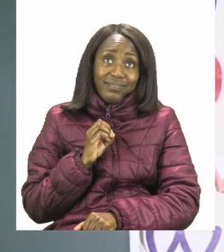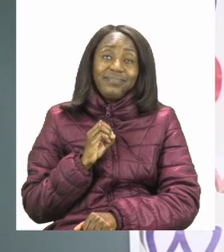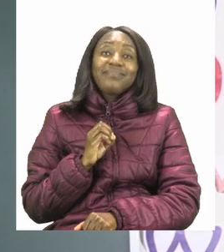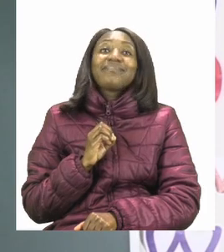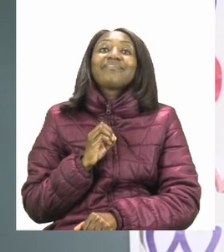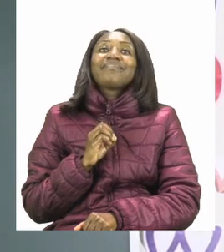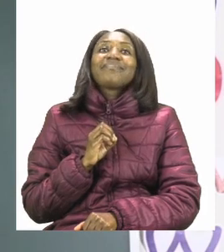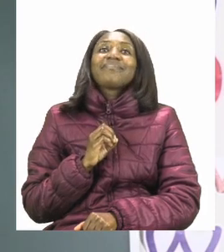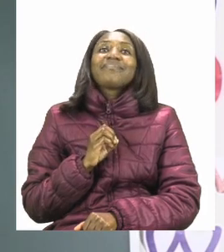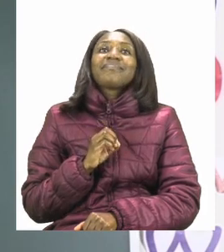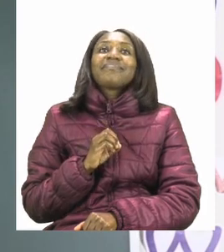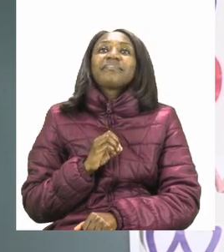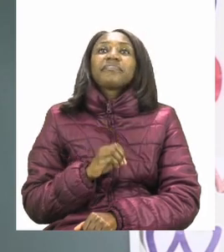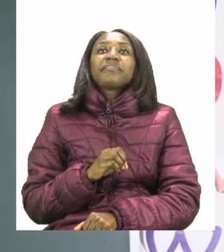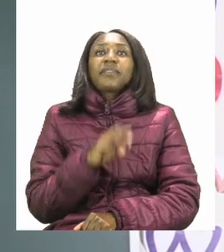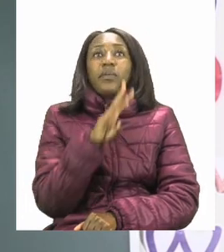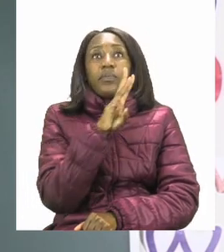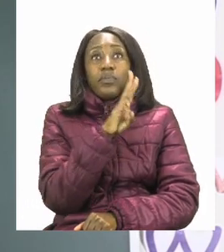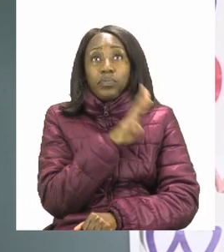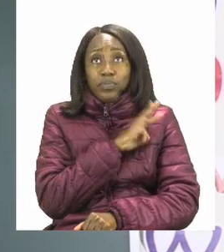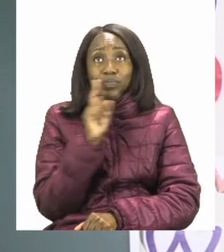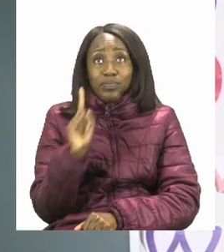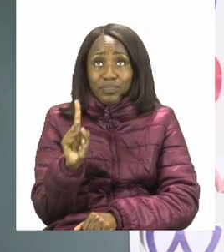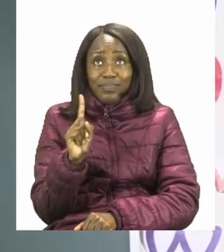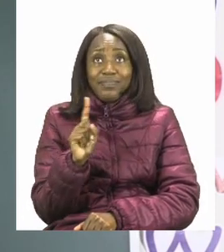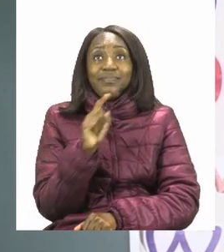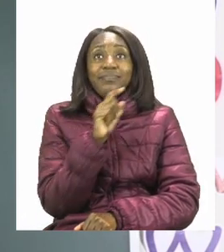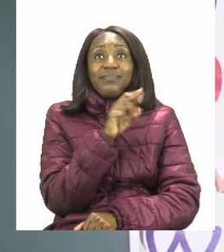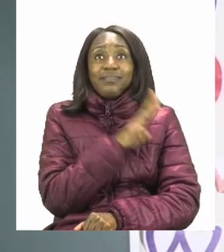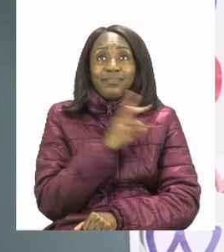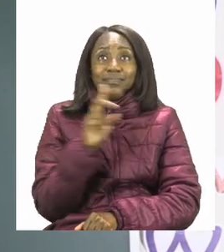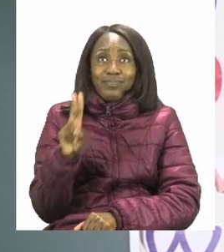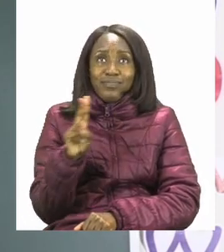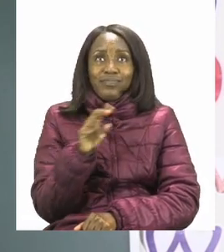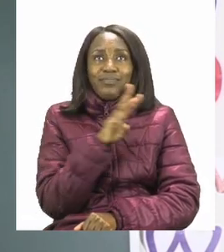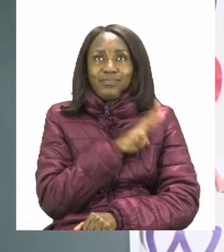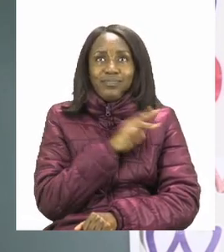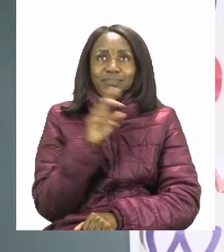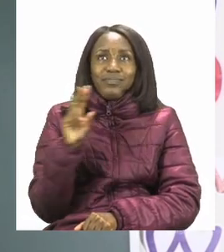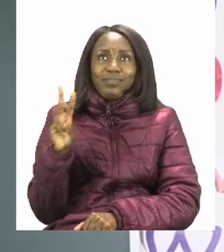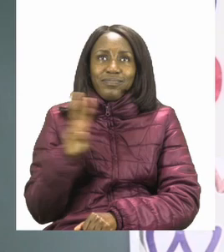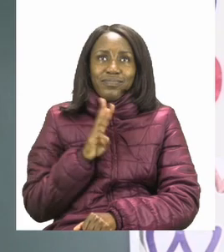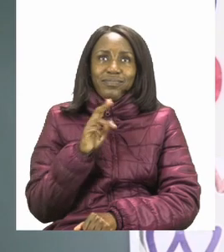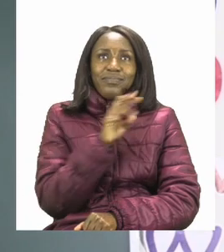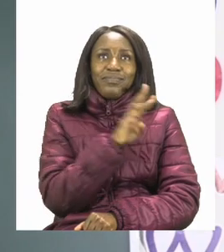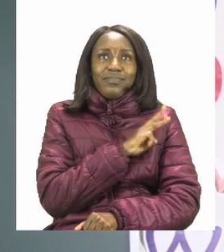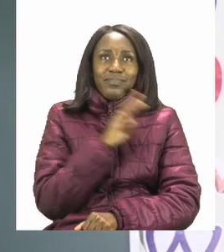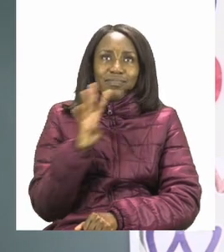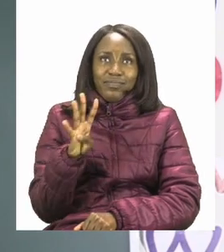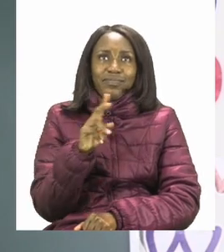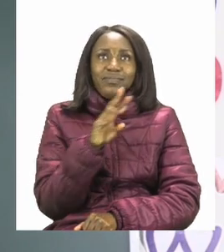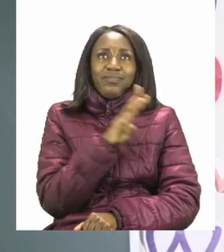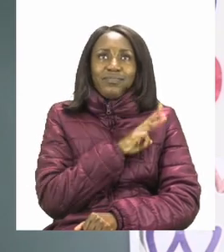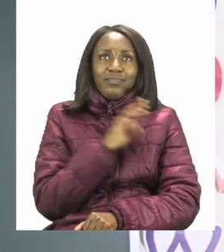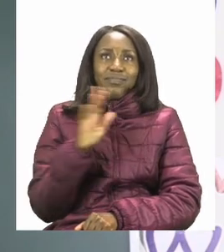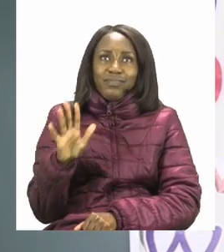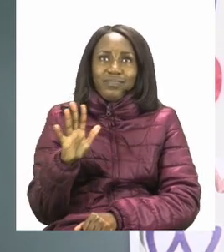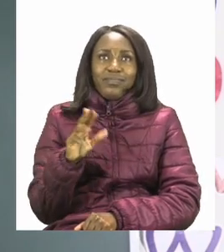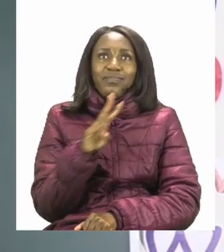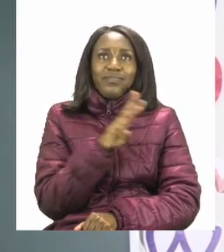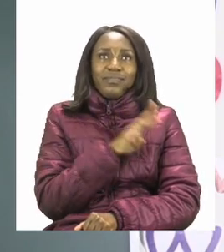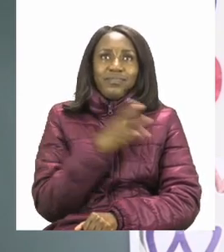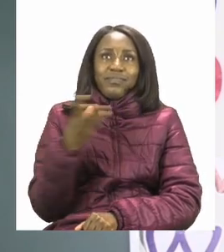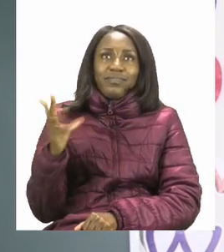Now we count on from 30, 31, 32, 33, 34,